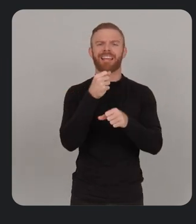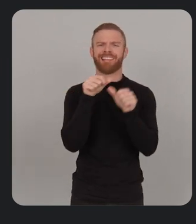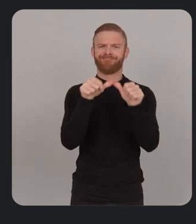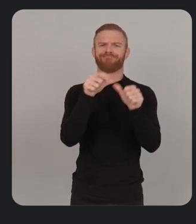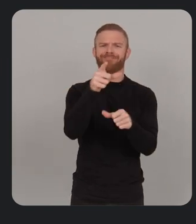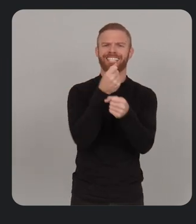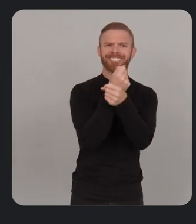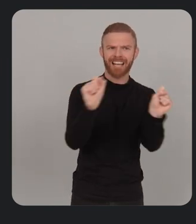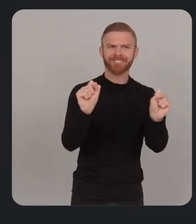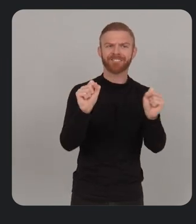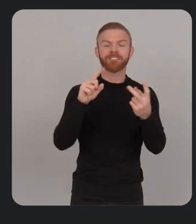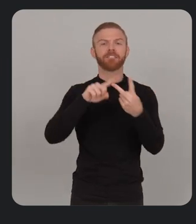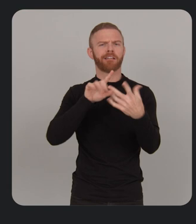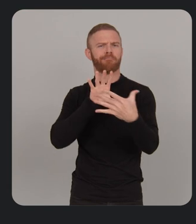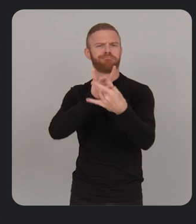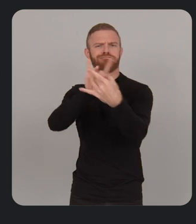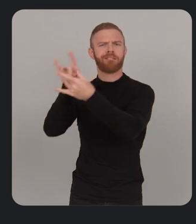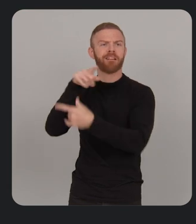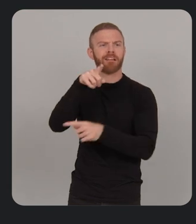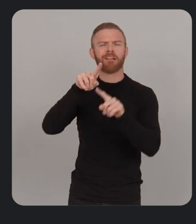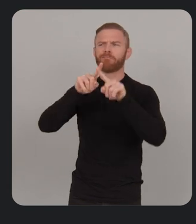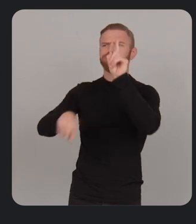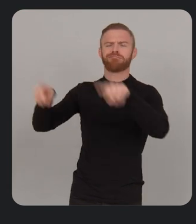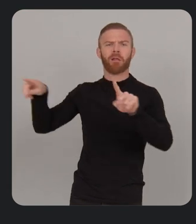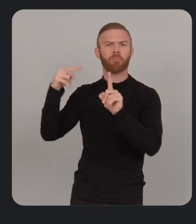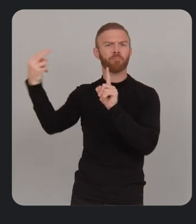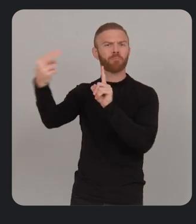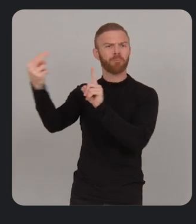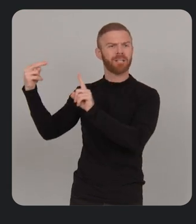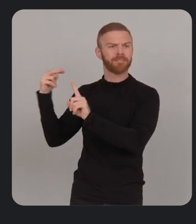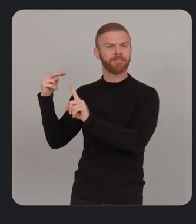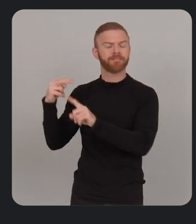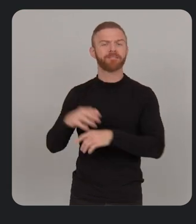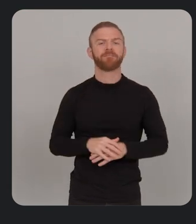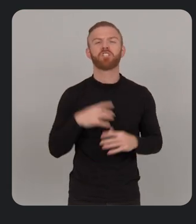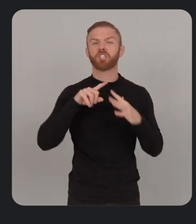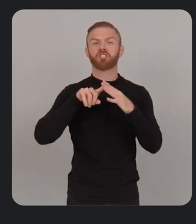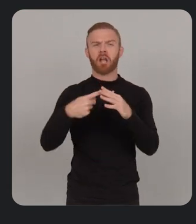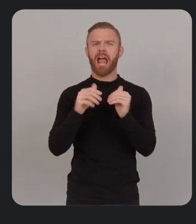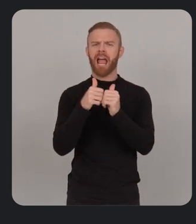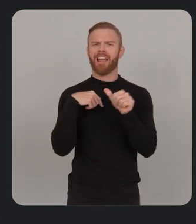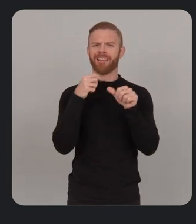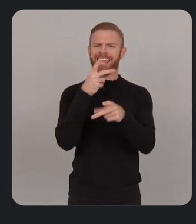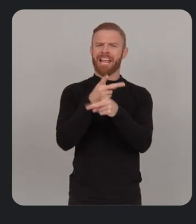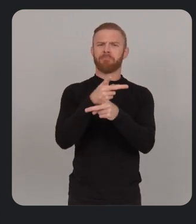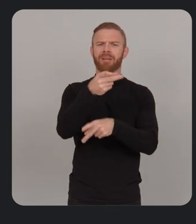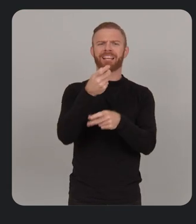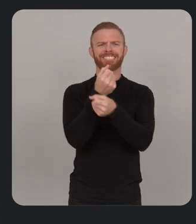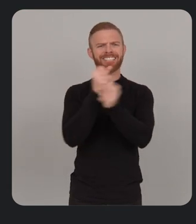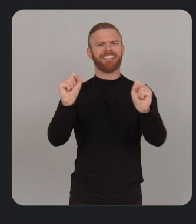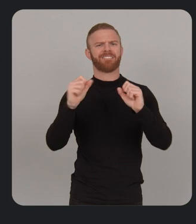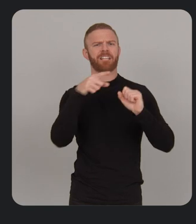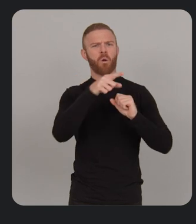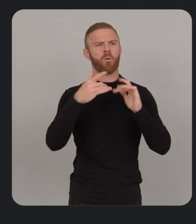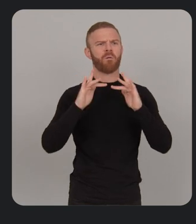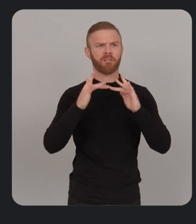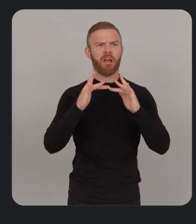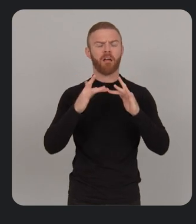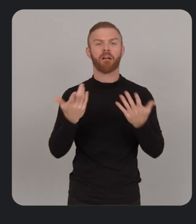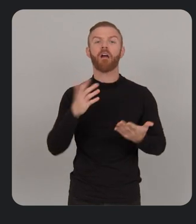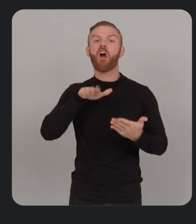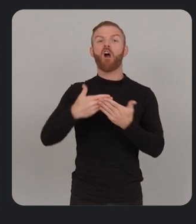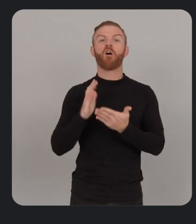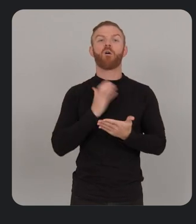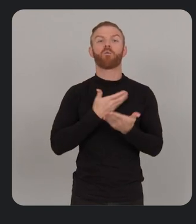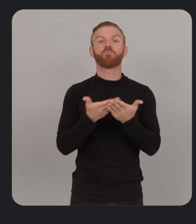and connecting you to the widest array of perspectives let's start with how we keep you safe online all